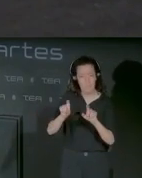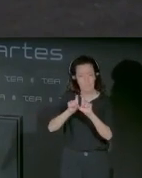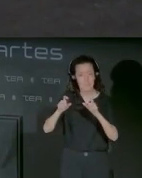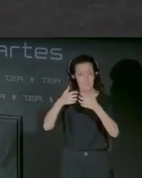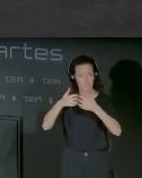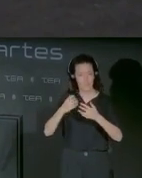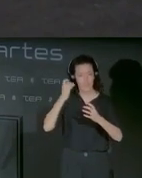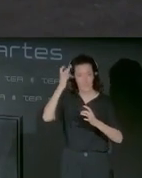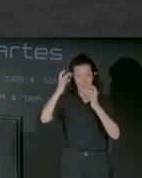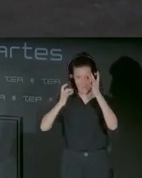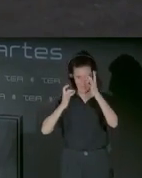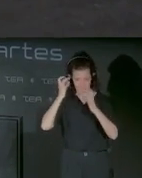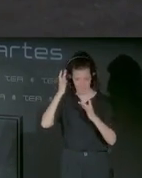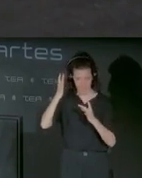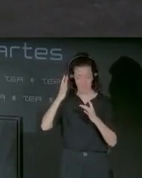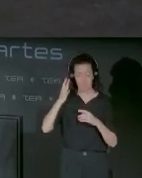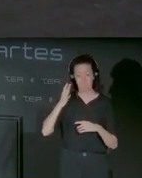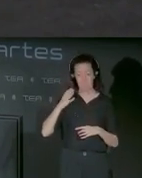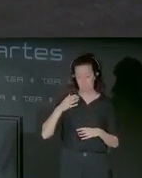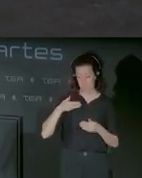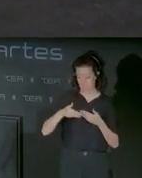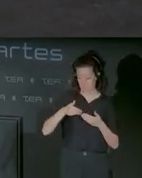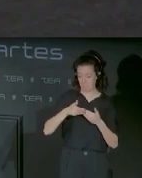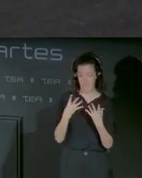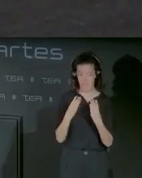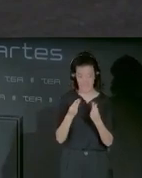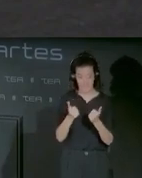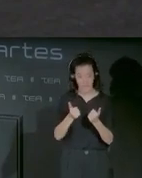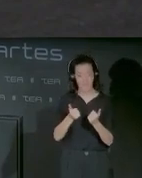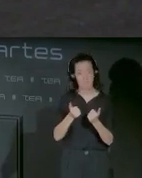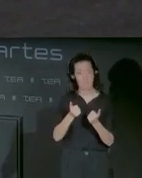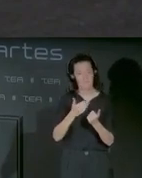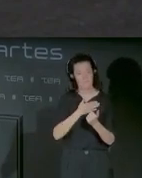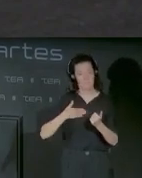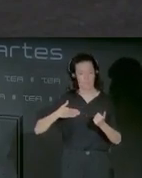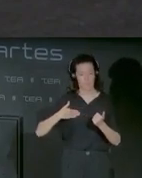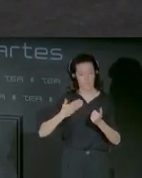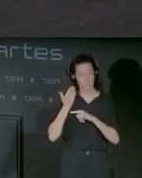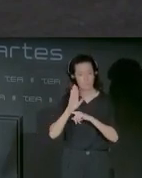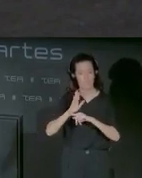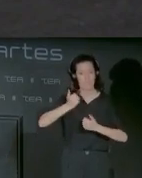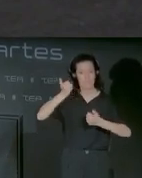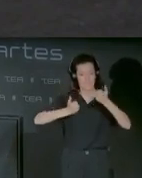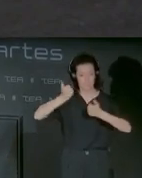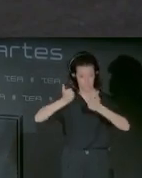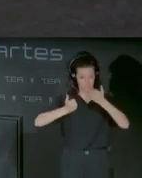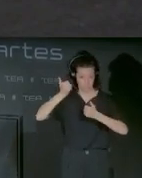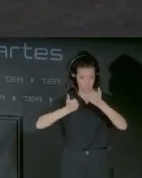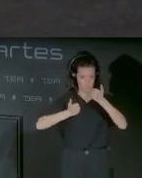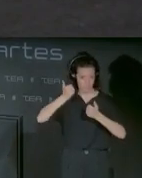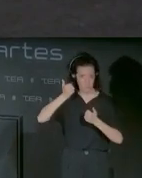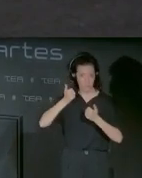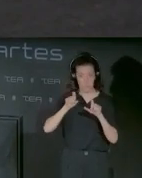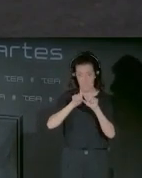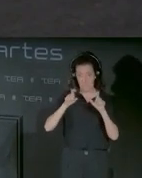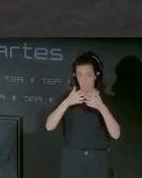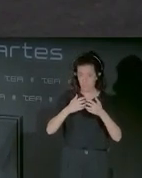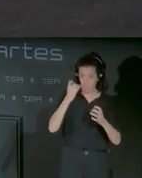and this is also going to be for the whole creative industry, including game developers. Also, we have